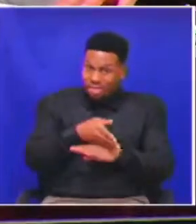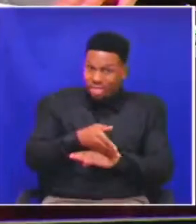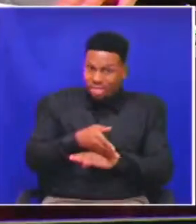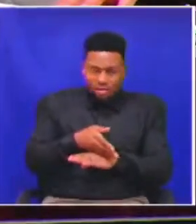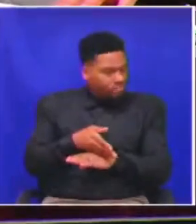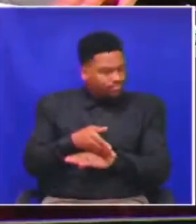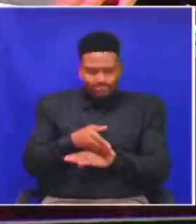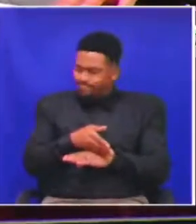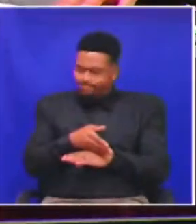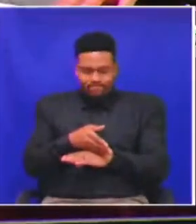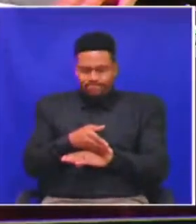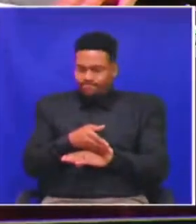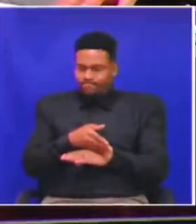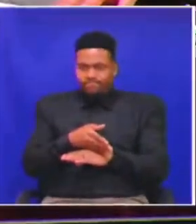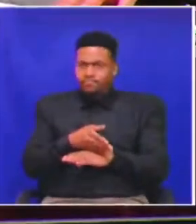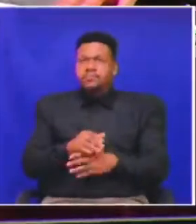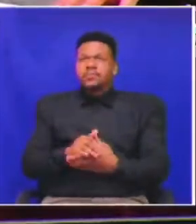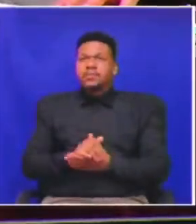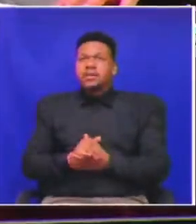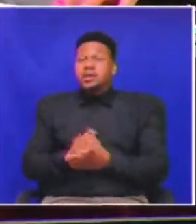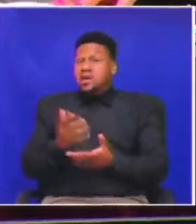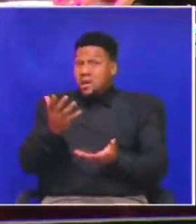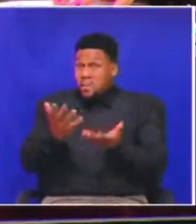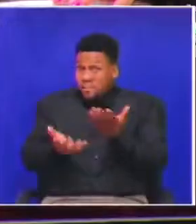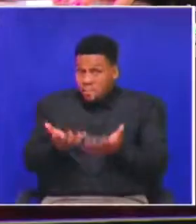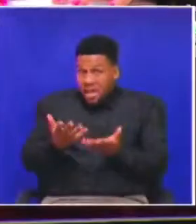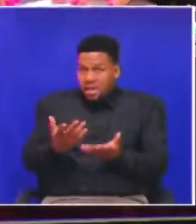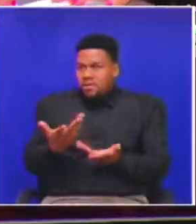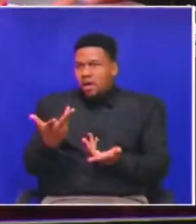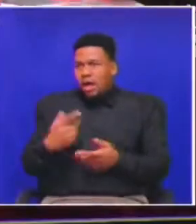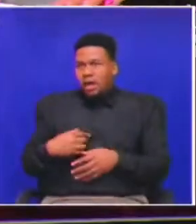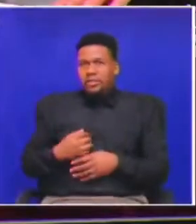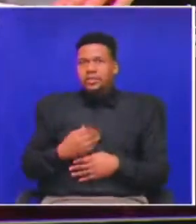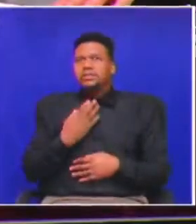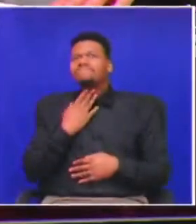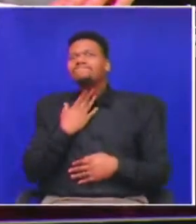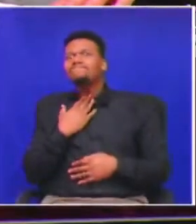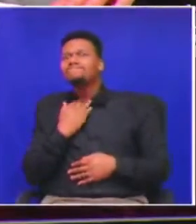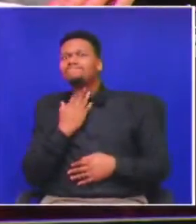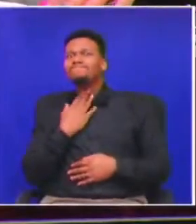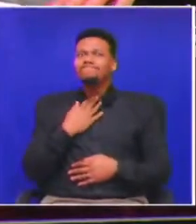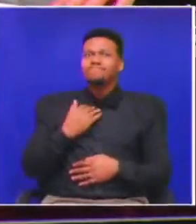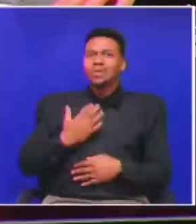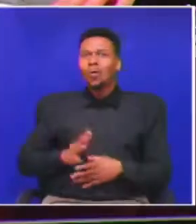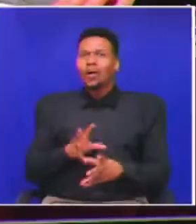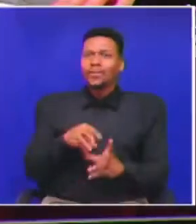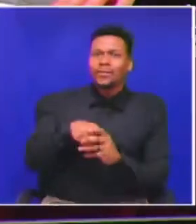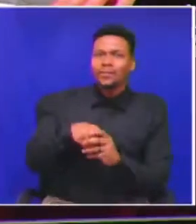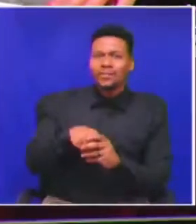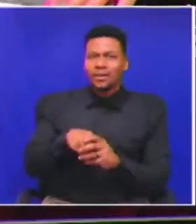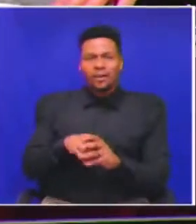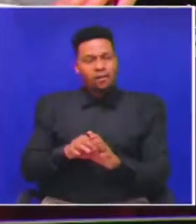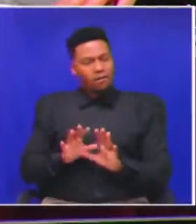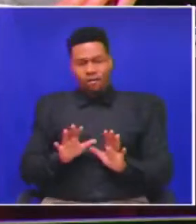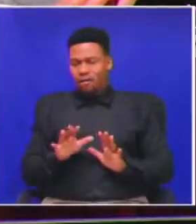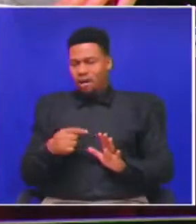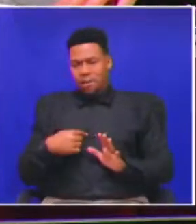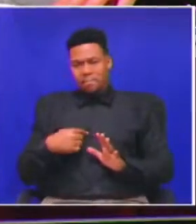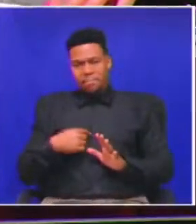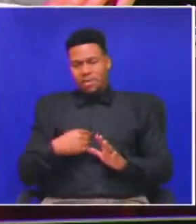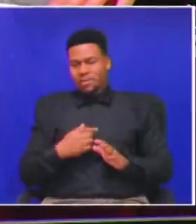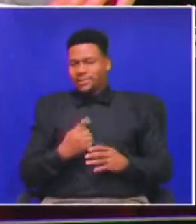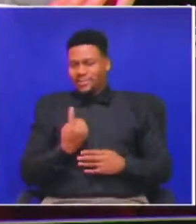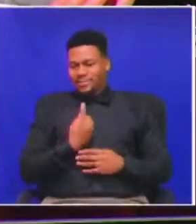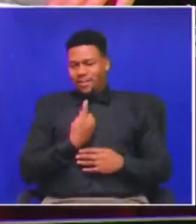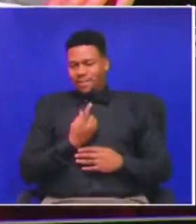may be possibilities that there's a temptation to get involved, but I've always guarded against that I